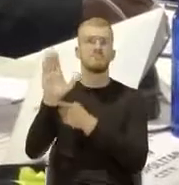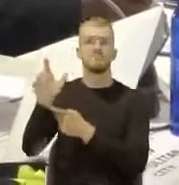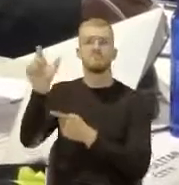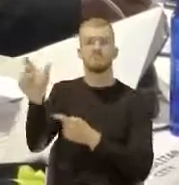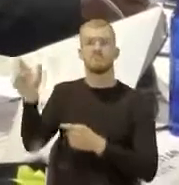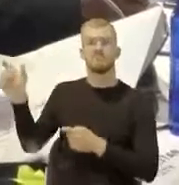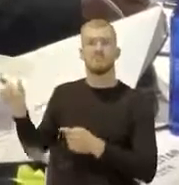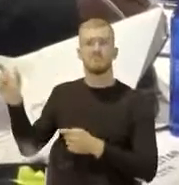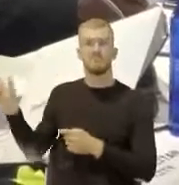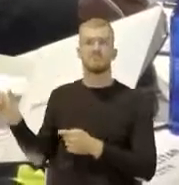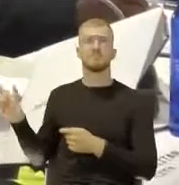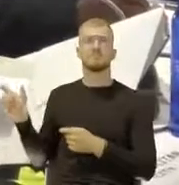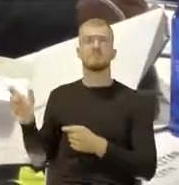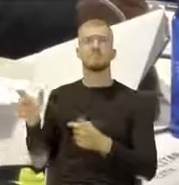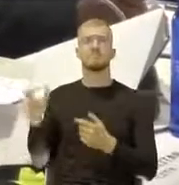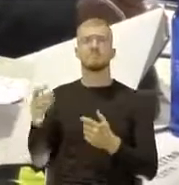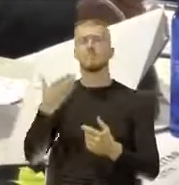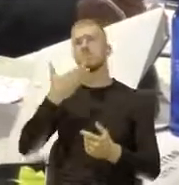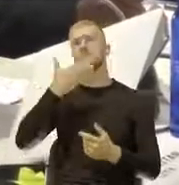to their communities.